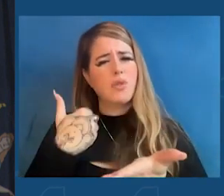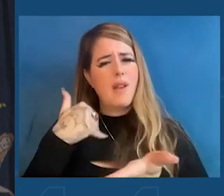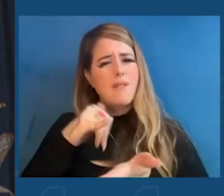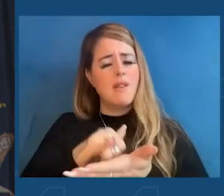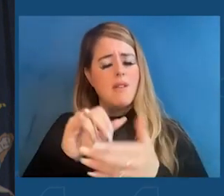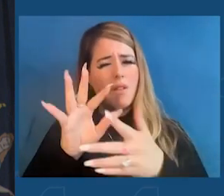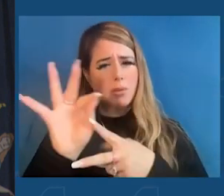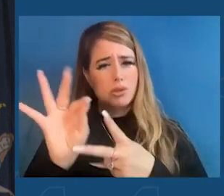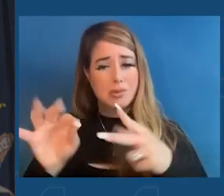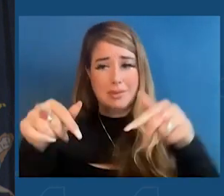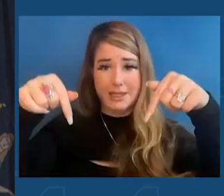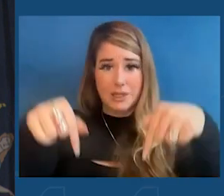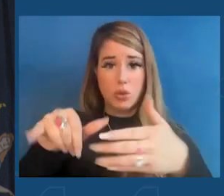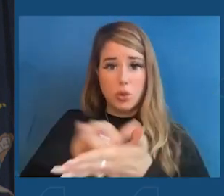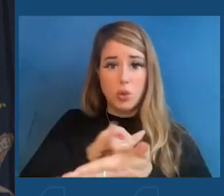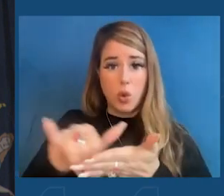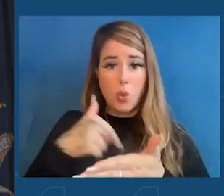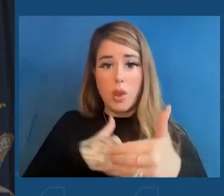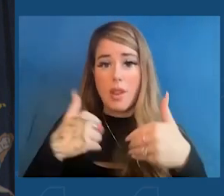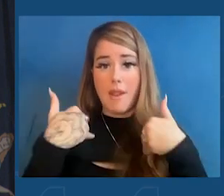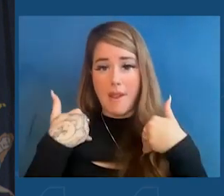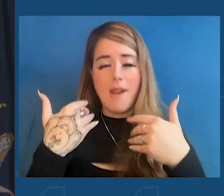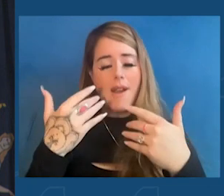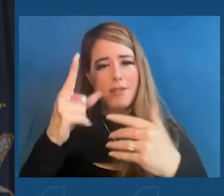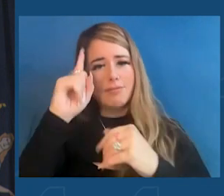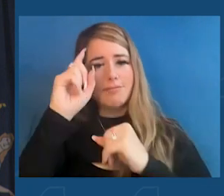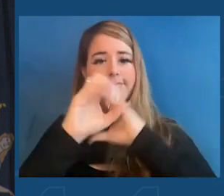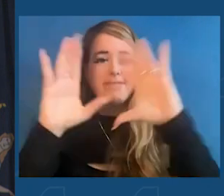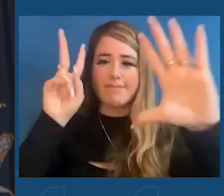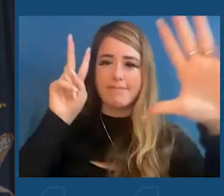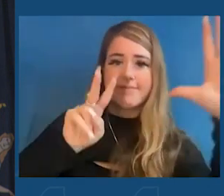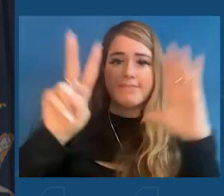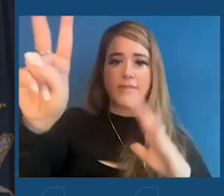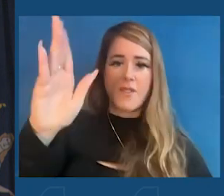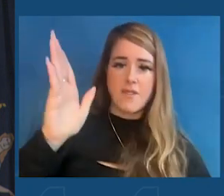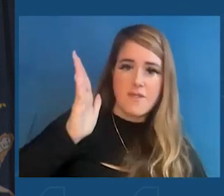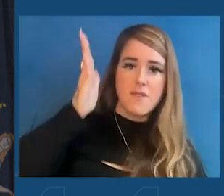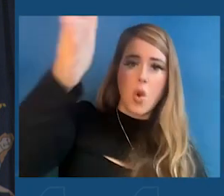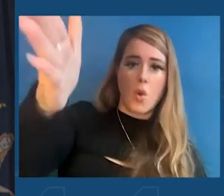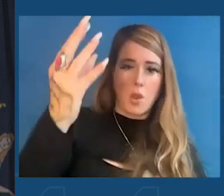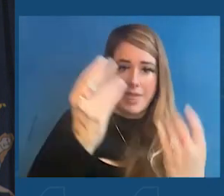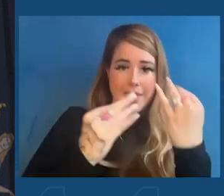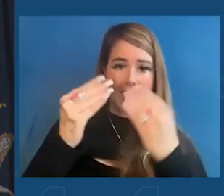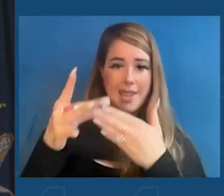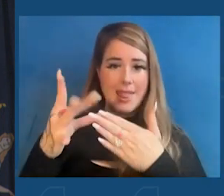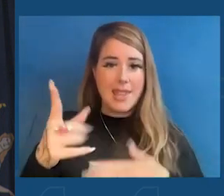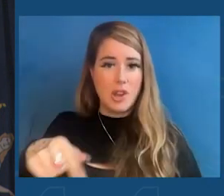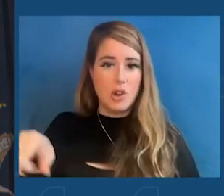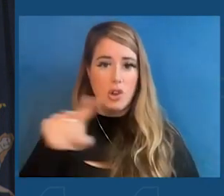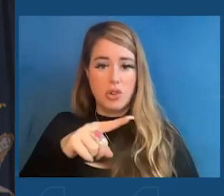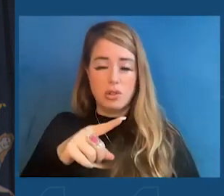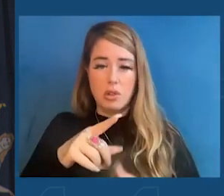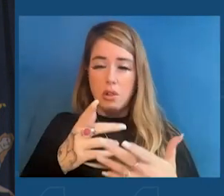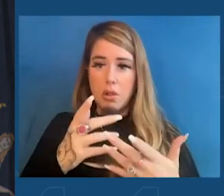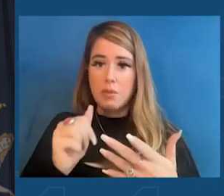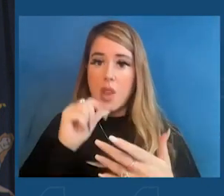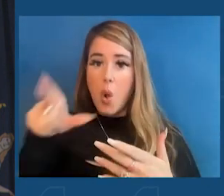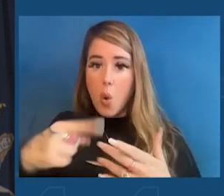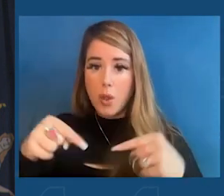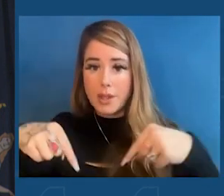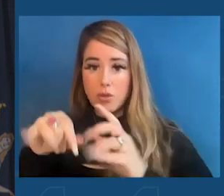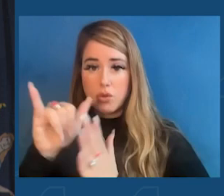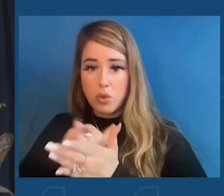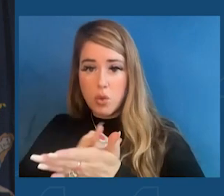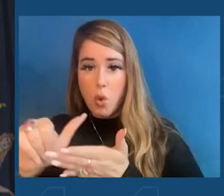in New York, we have forward-thinking leaders. Leaders not only in the state of New York, but individuals all across this